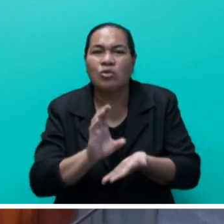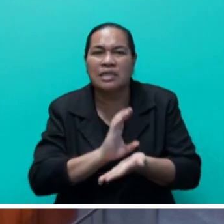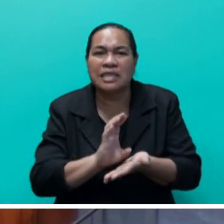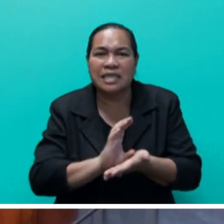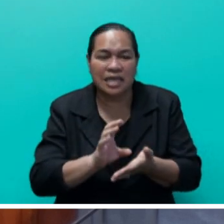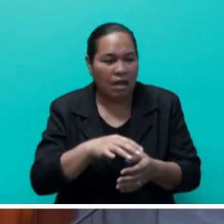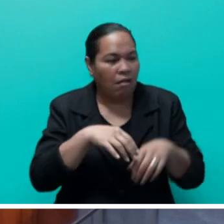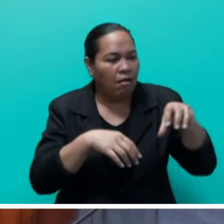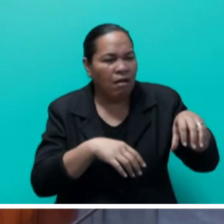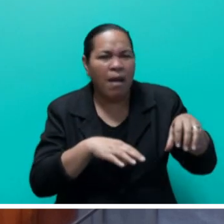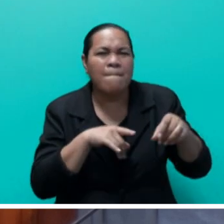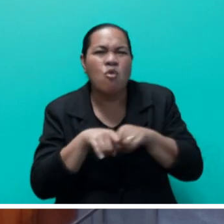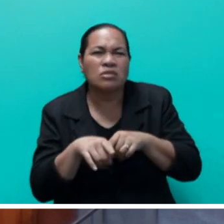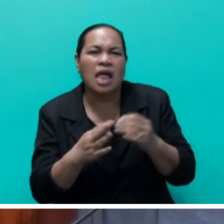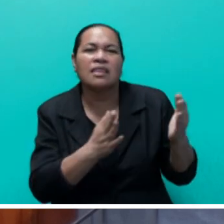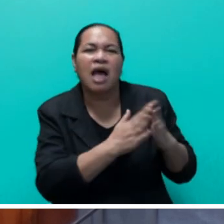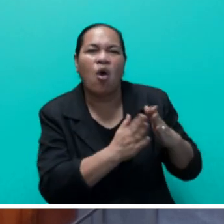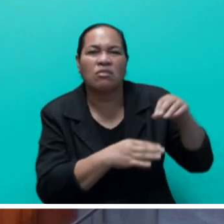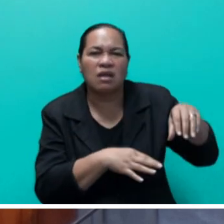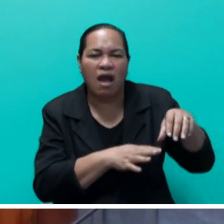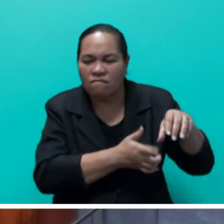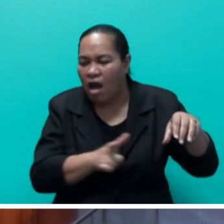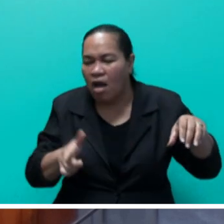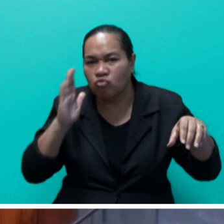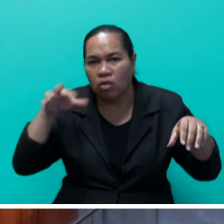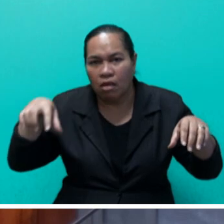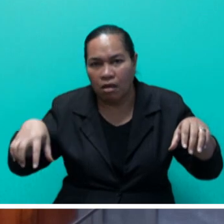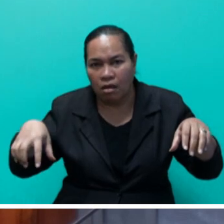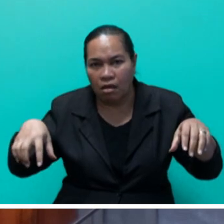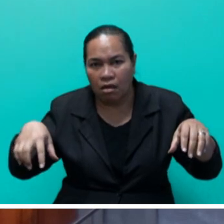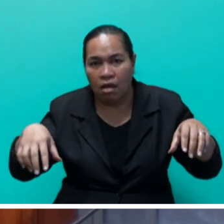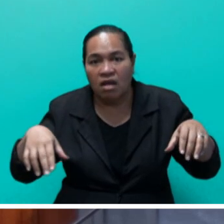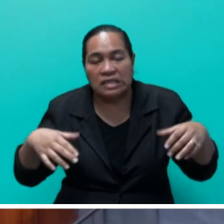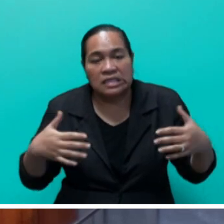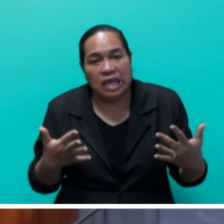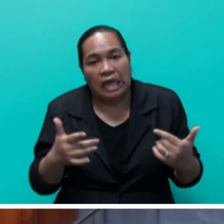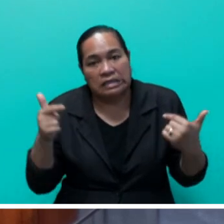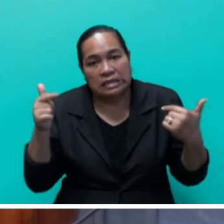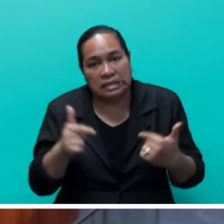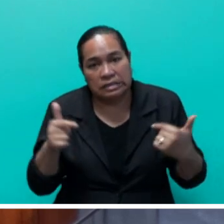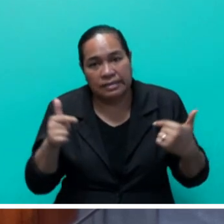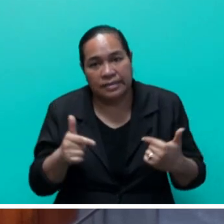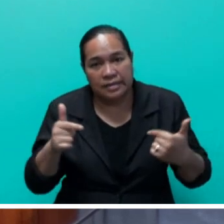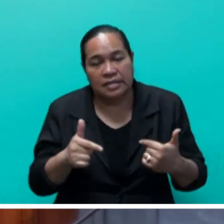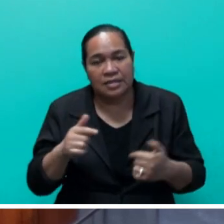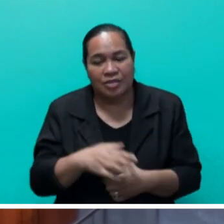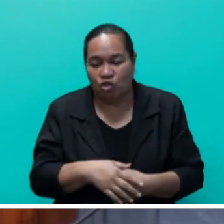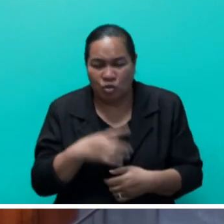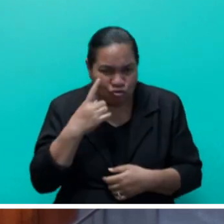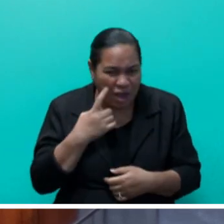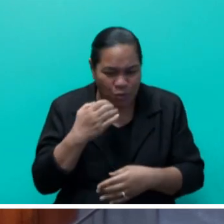in town areas. And SEC has limited power also as they work with rural school